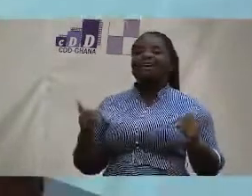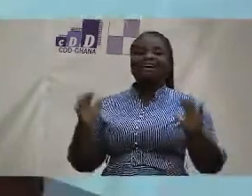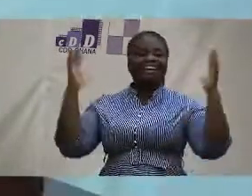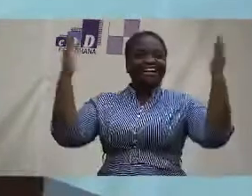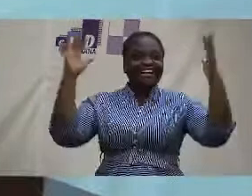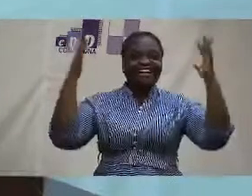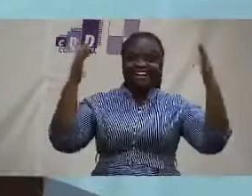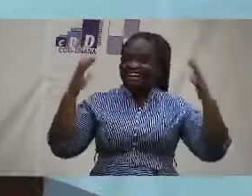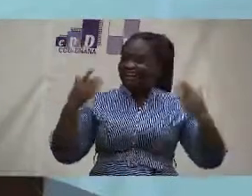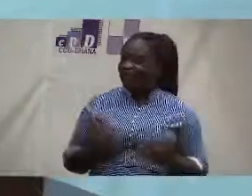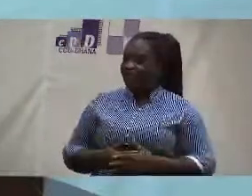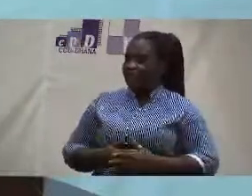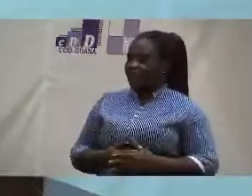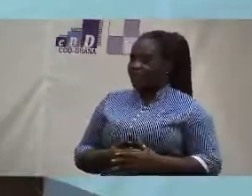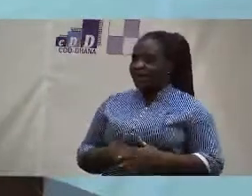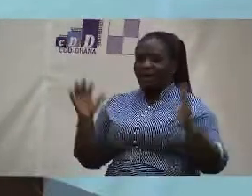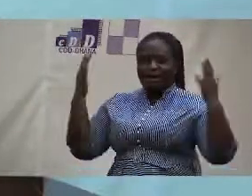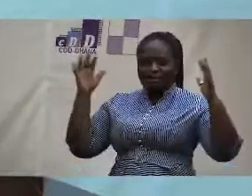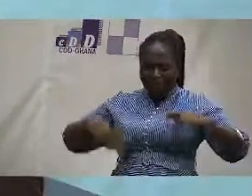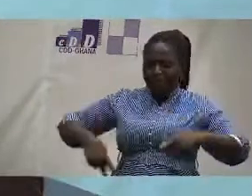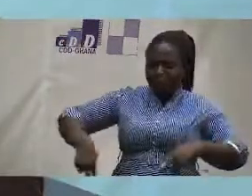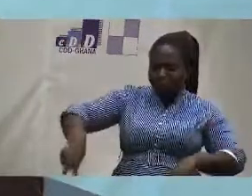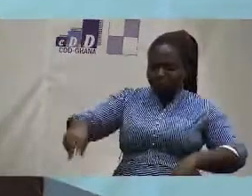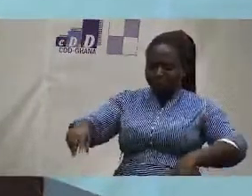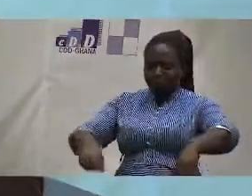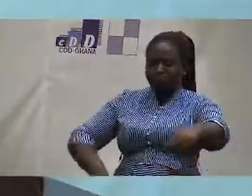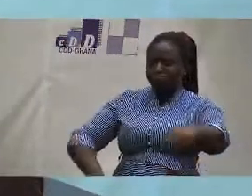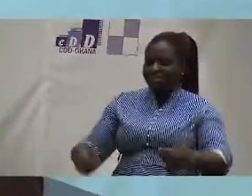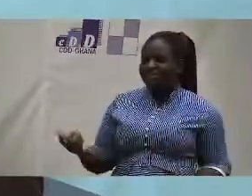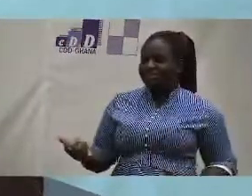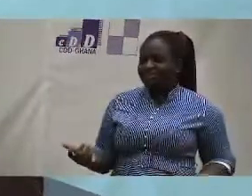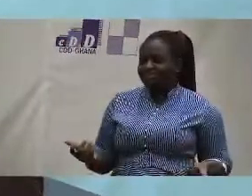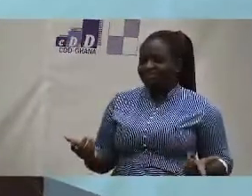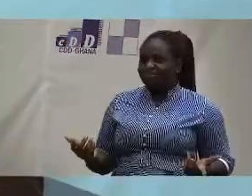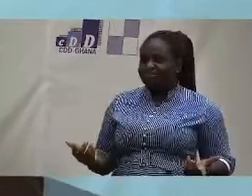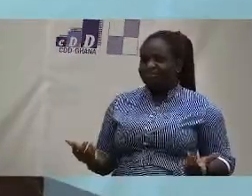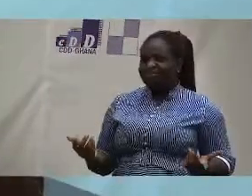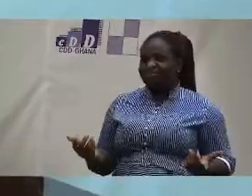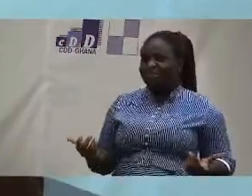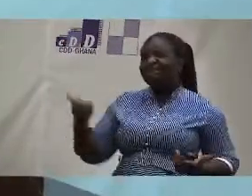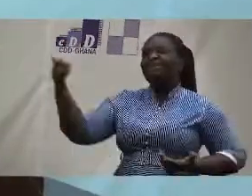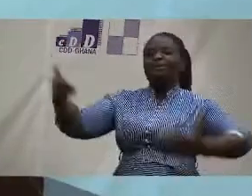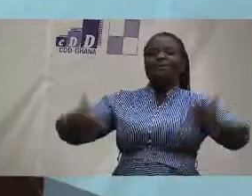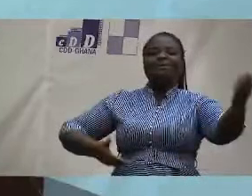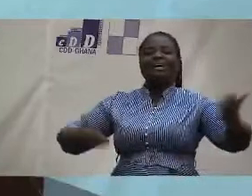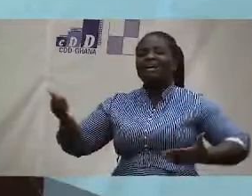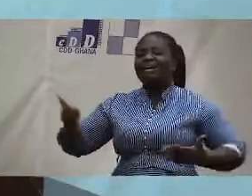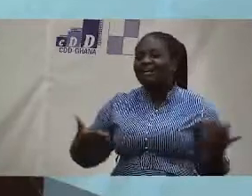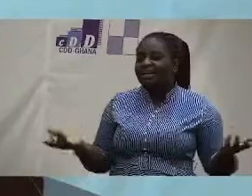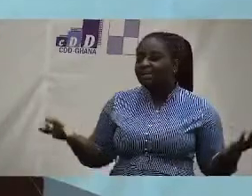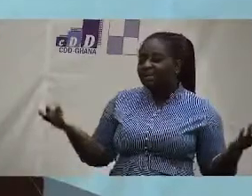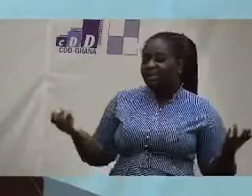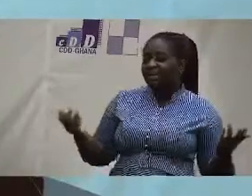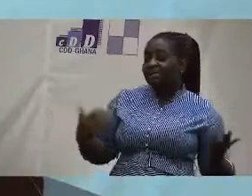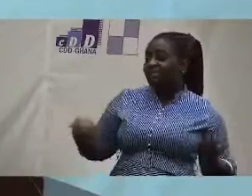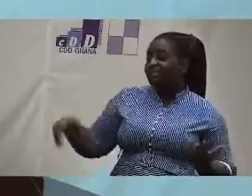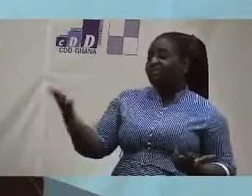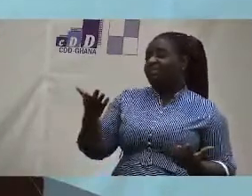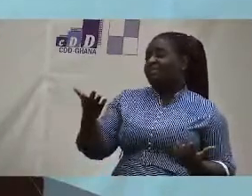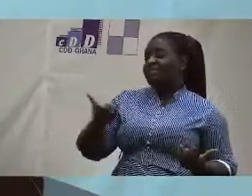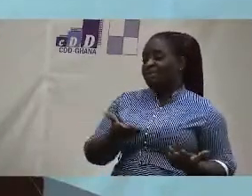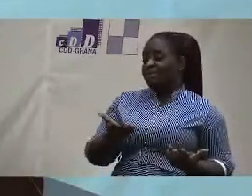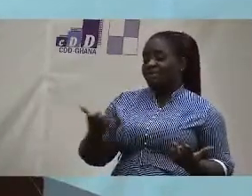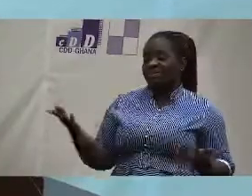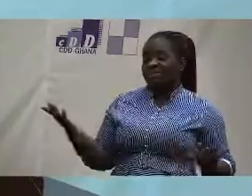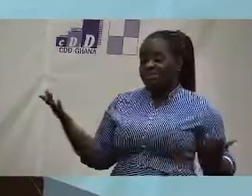clapping, marching on the street to herald the welcome of these